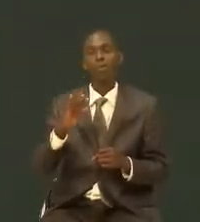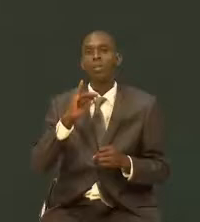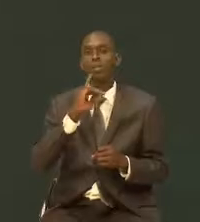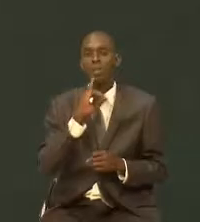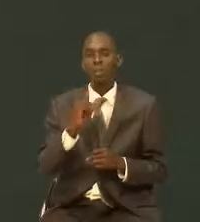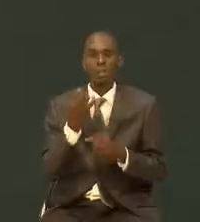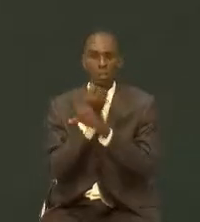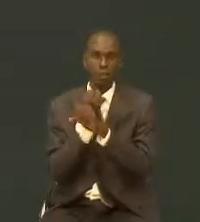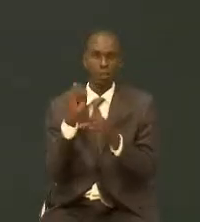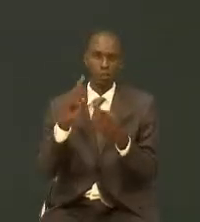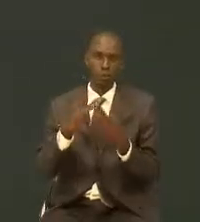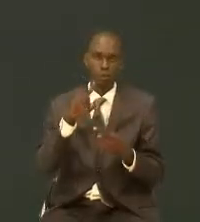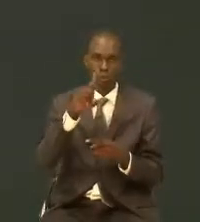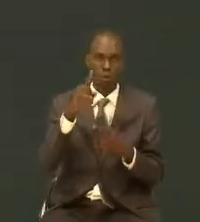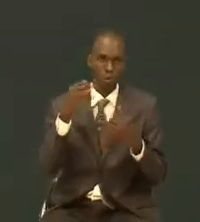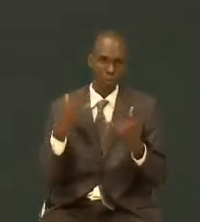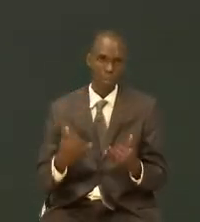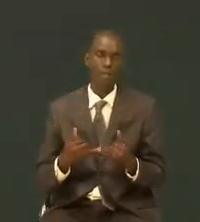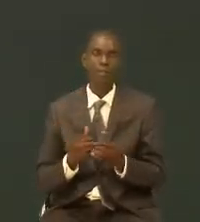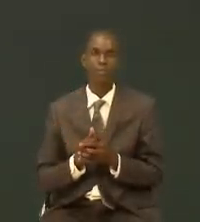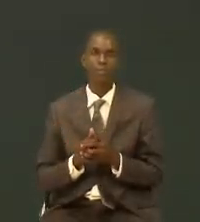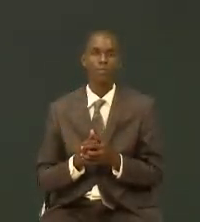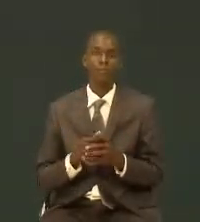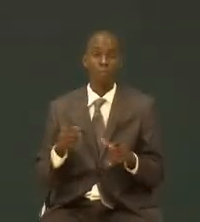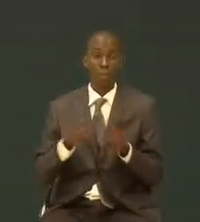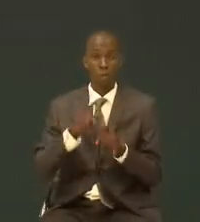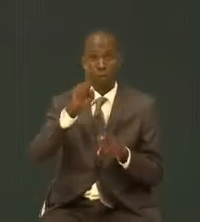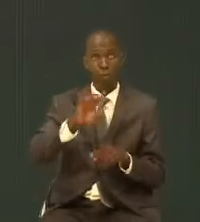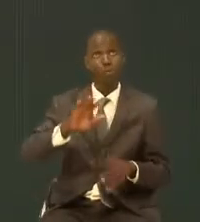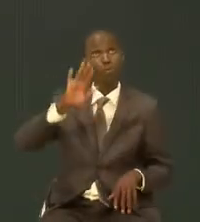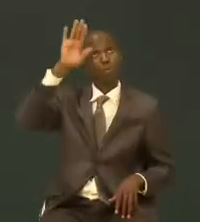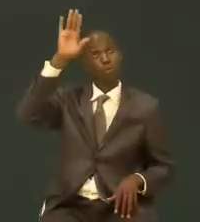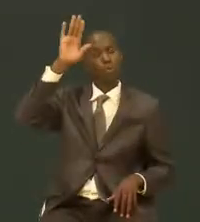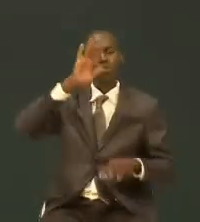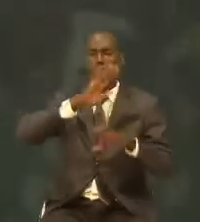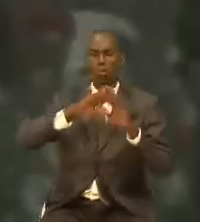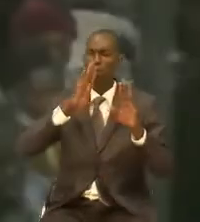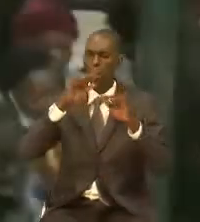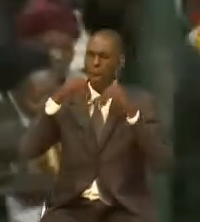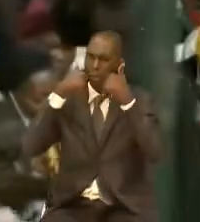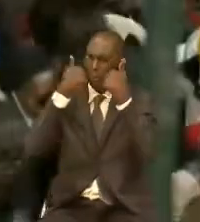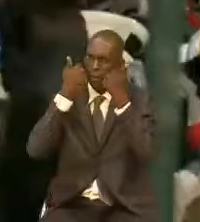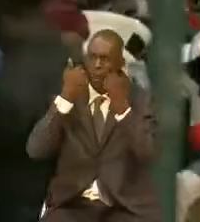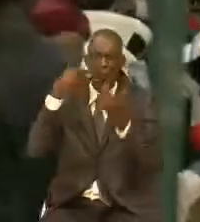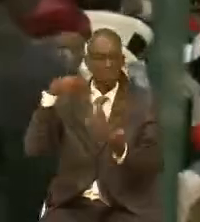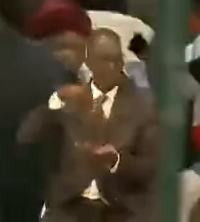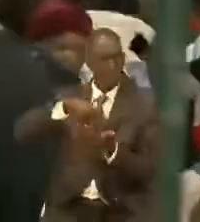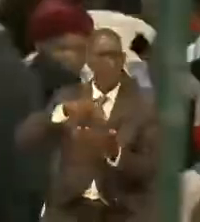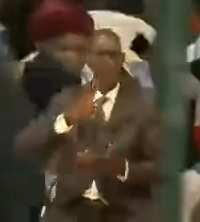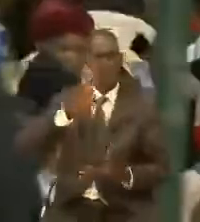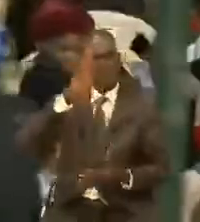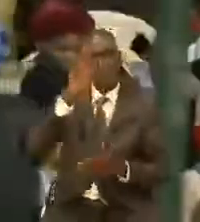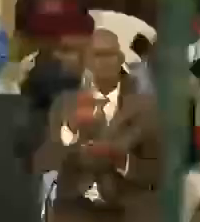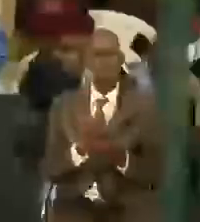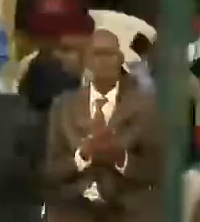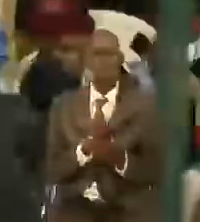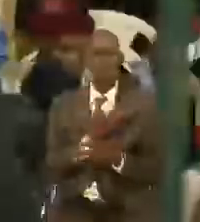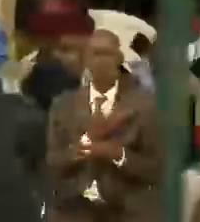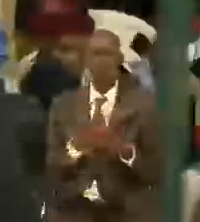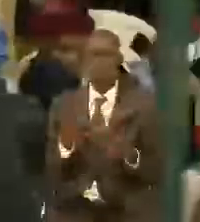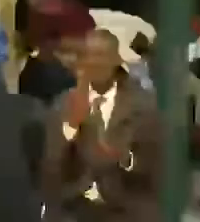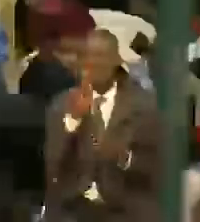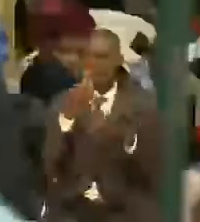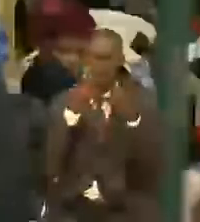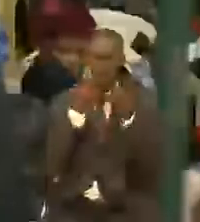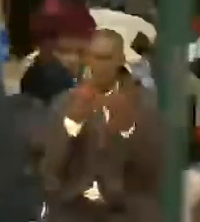up now as i raising up your hand i stop wherever you are god bless you thank you very much god bless you right so salvation has